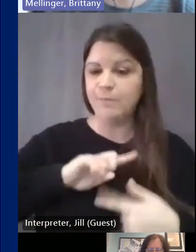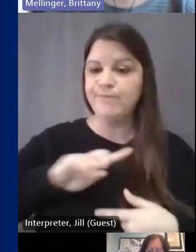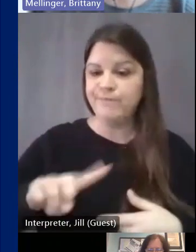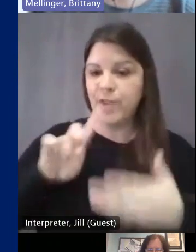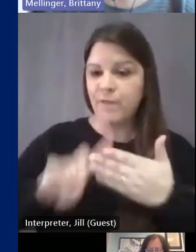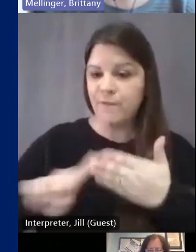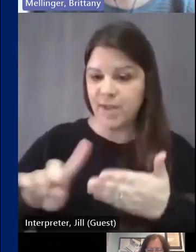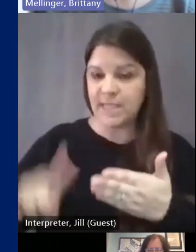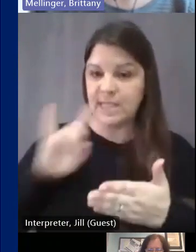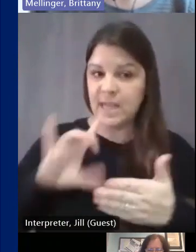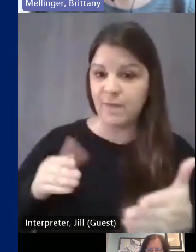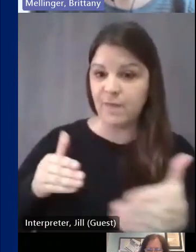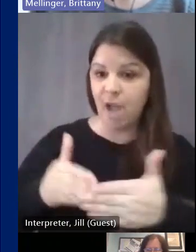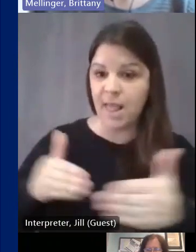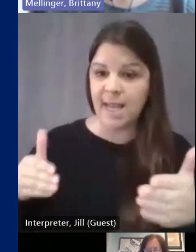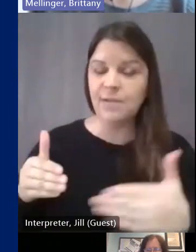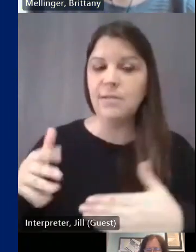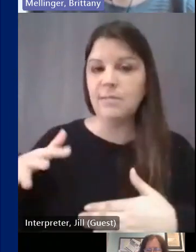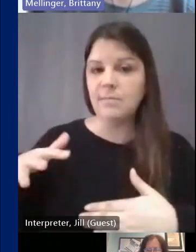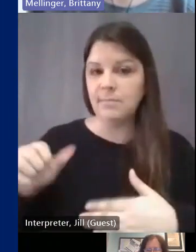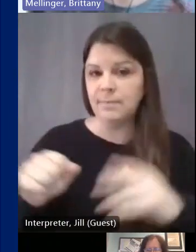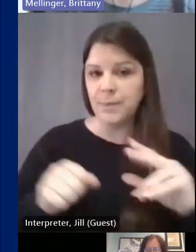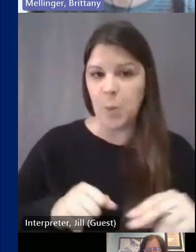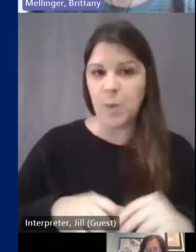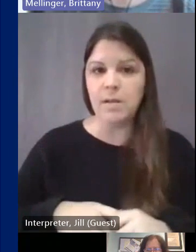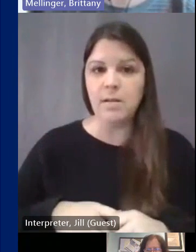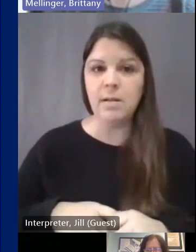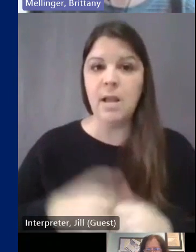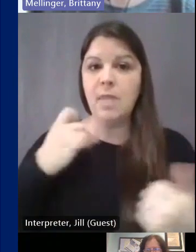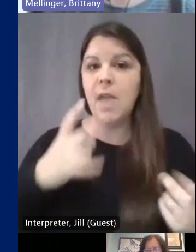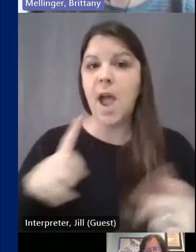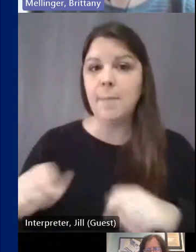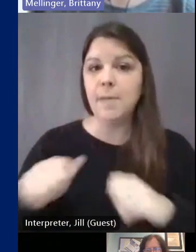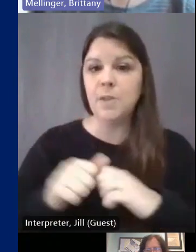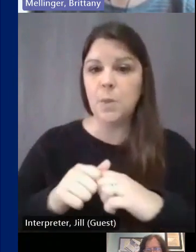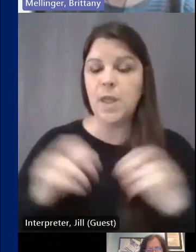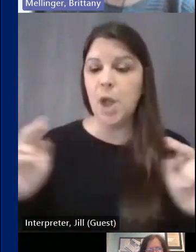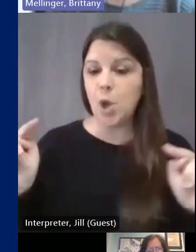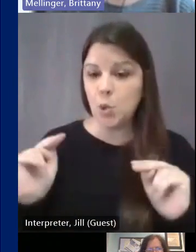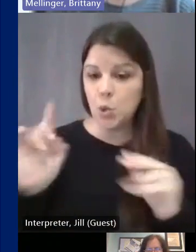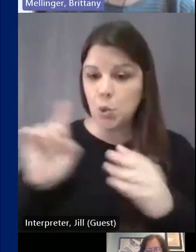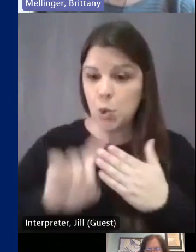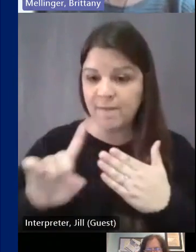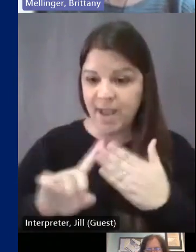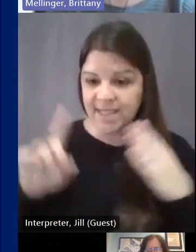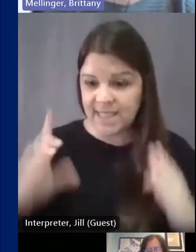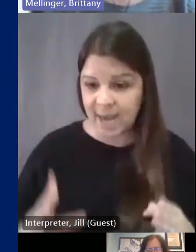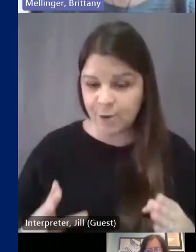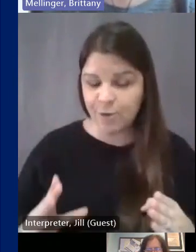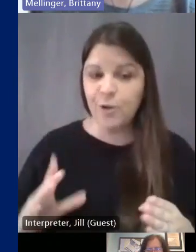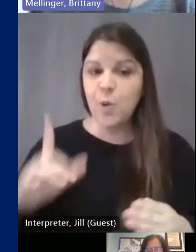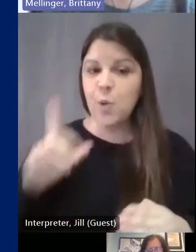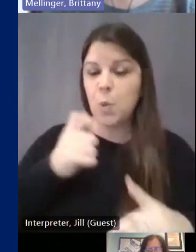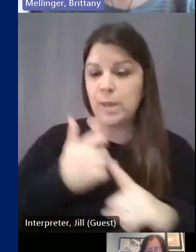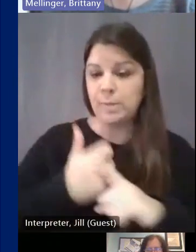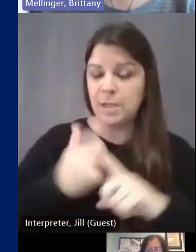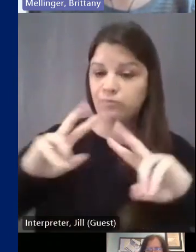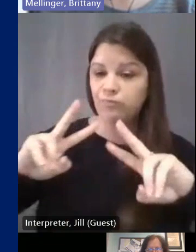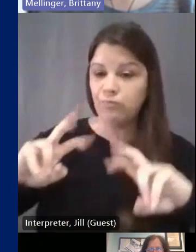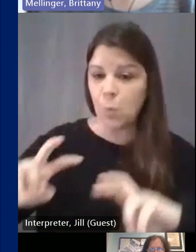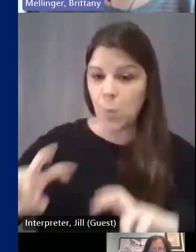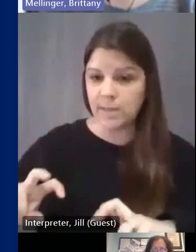if there is a violation of our state laws. That happens with a neutral investigator who will assess the facts